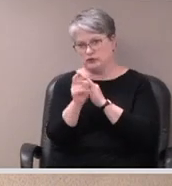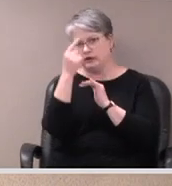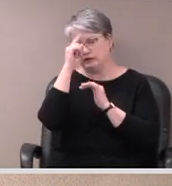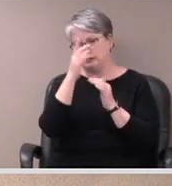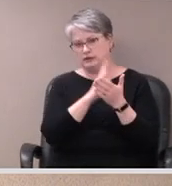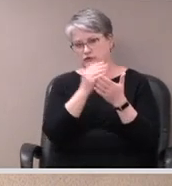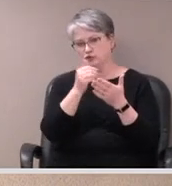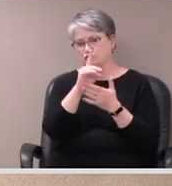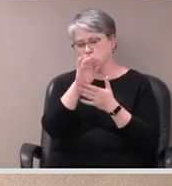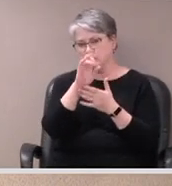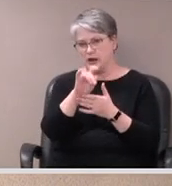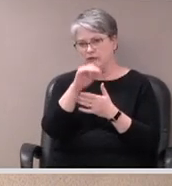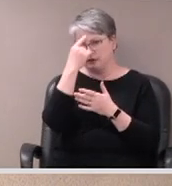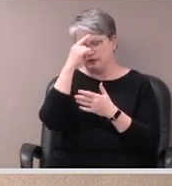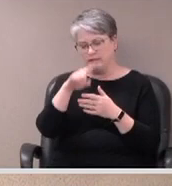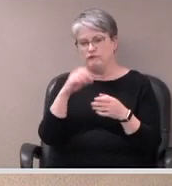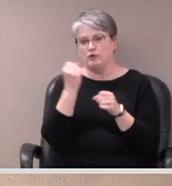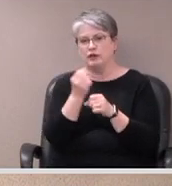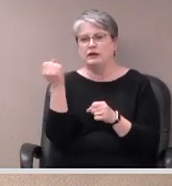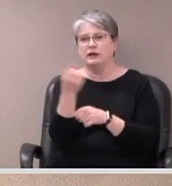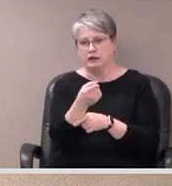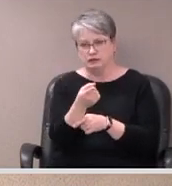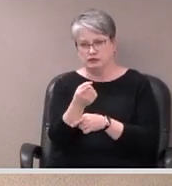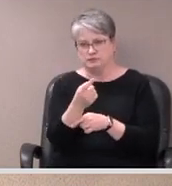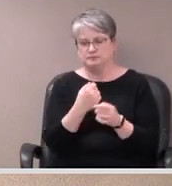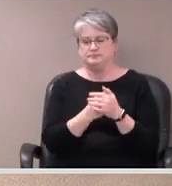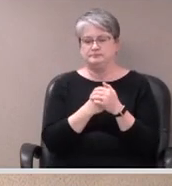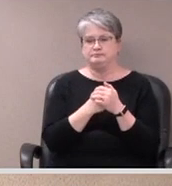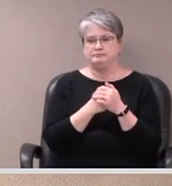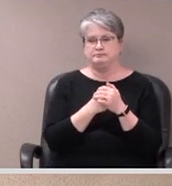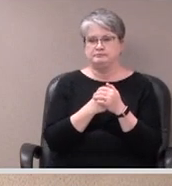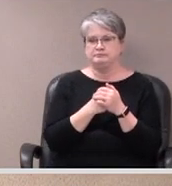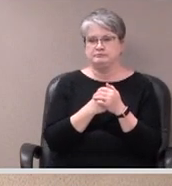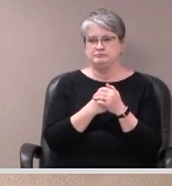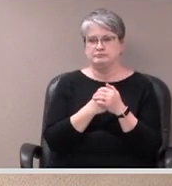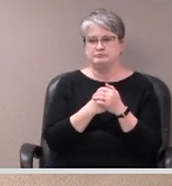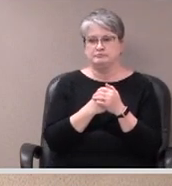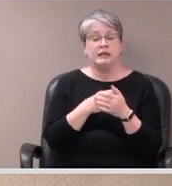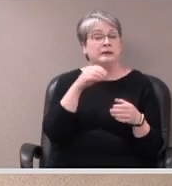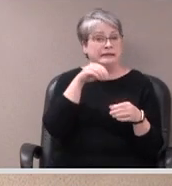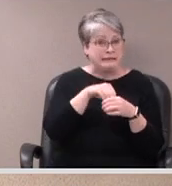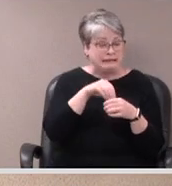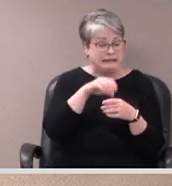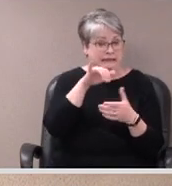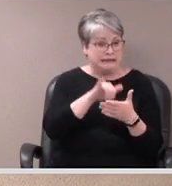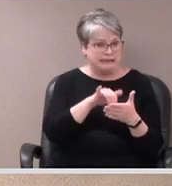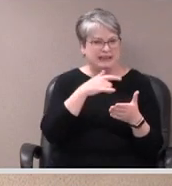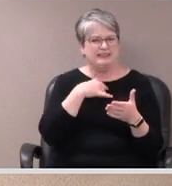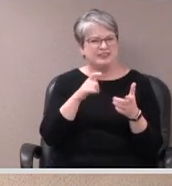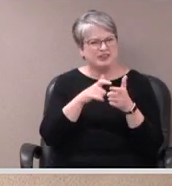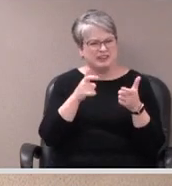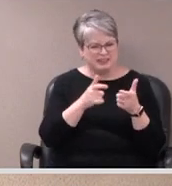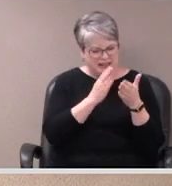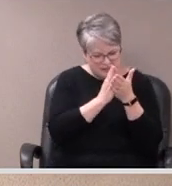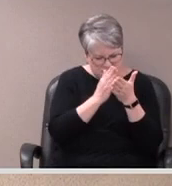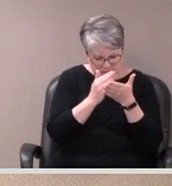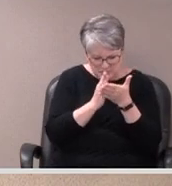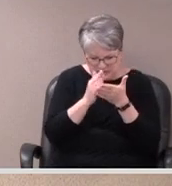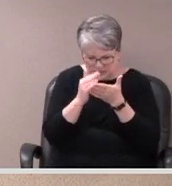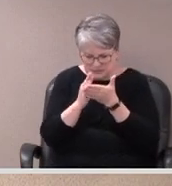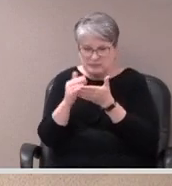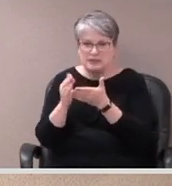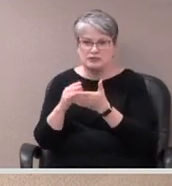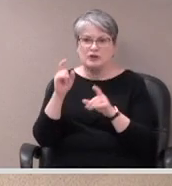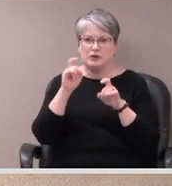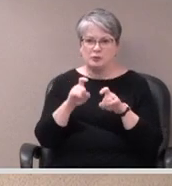the draft budget for next year. But within that, there's a lot of pieces, and we